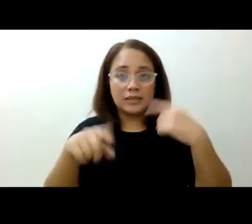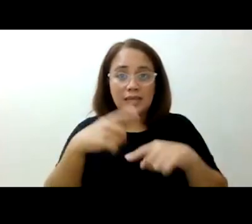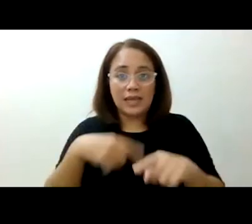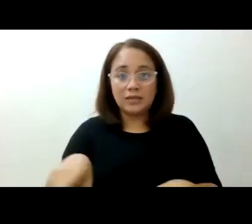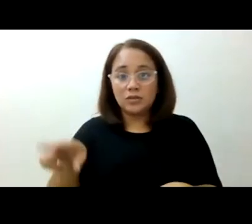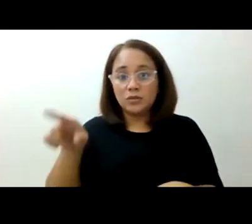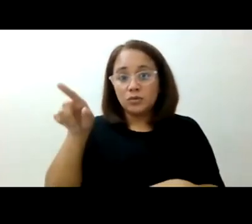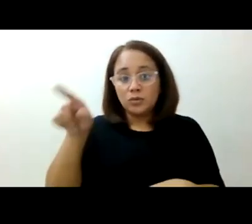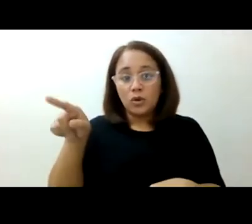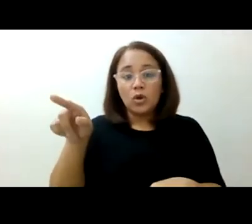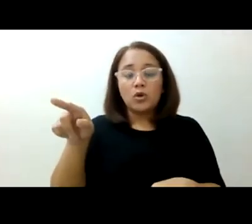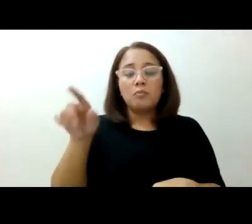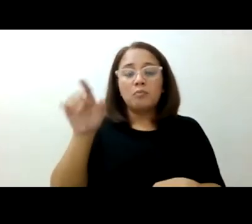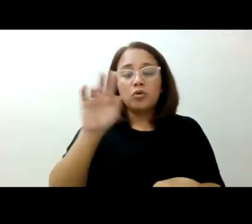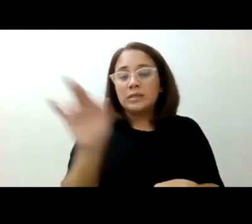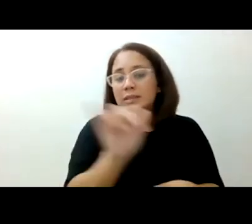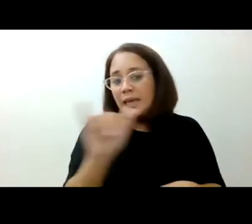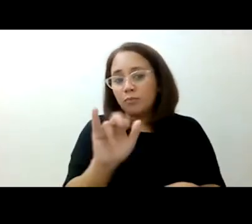translation.